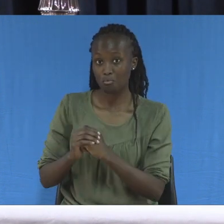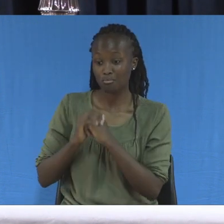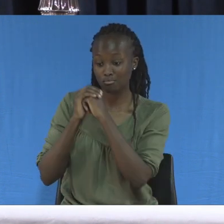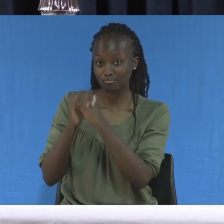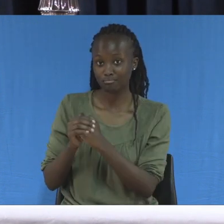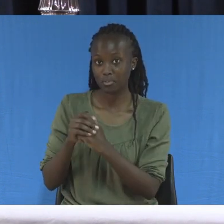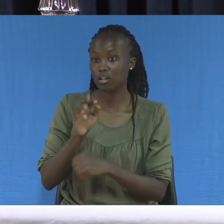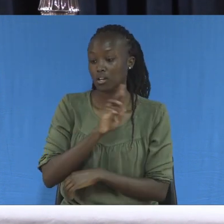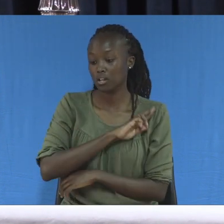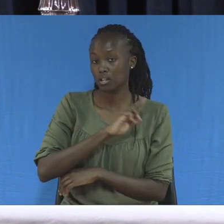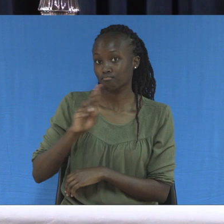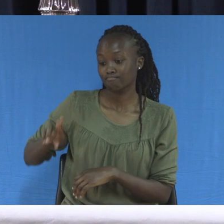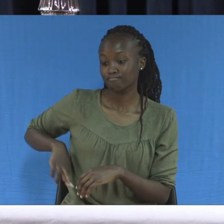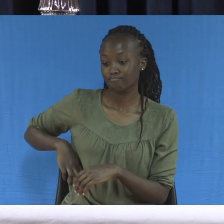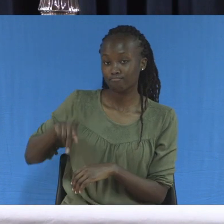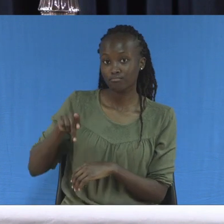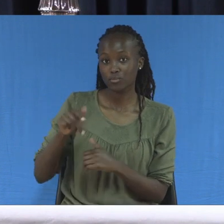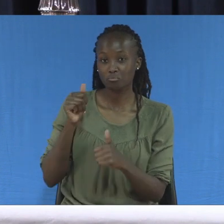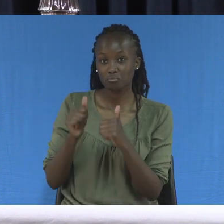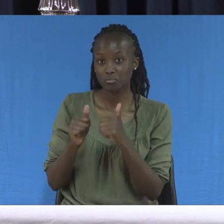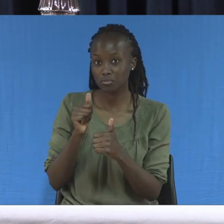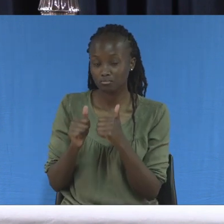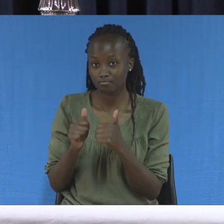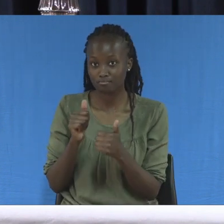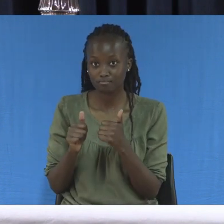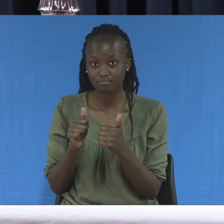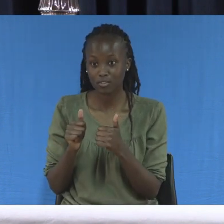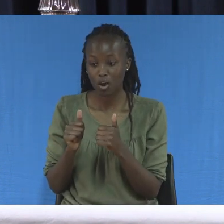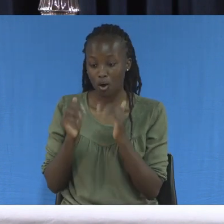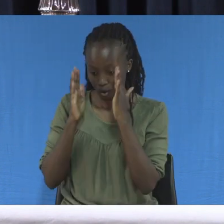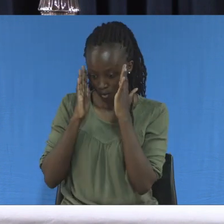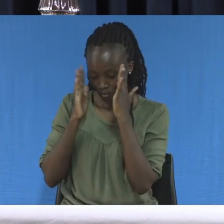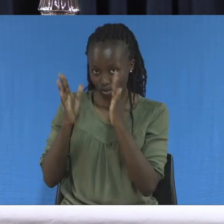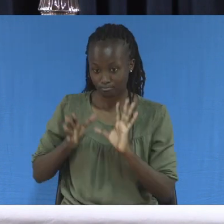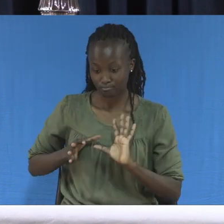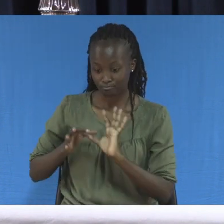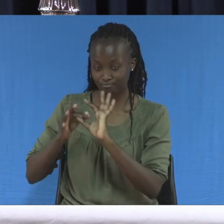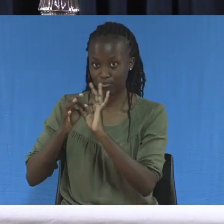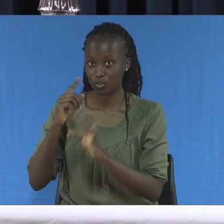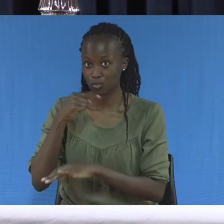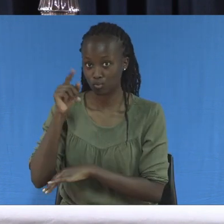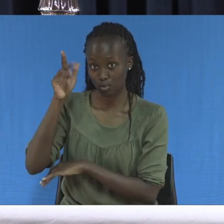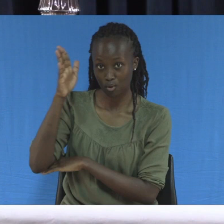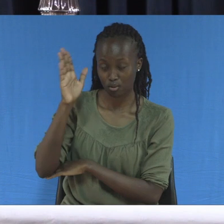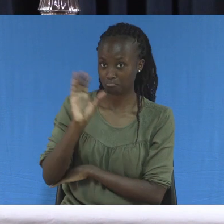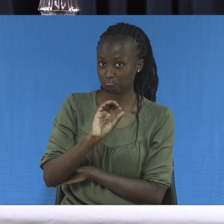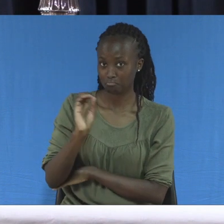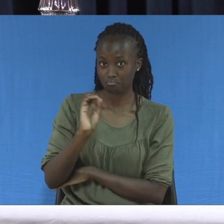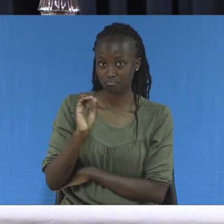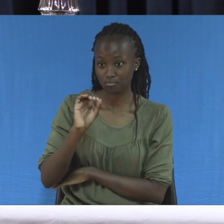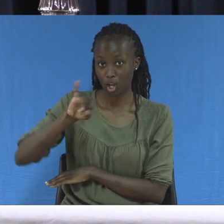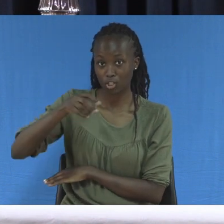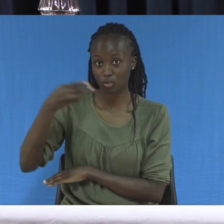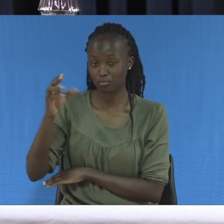a religion that has loyalty not to God,